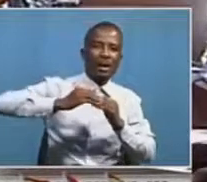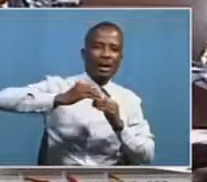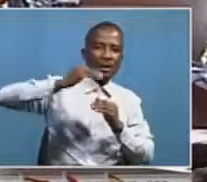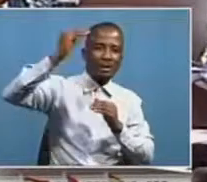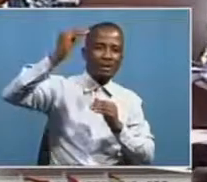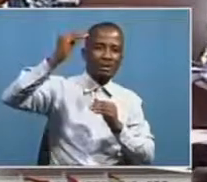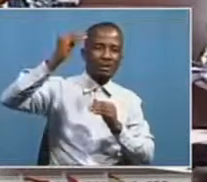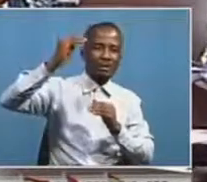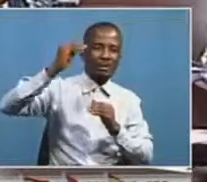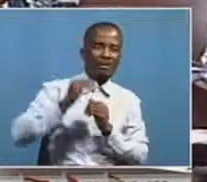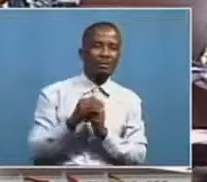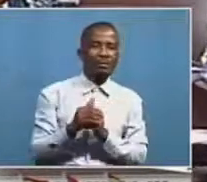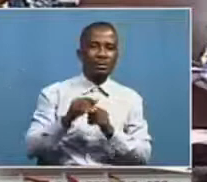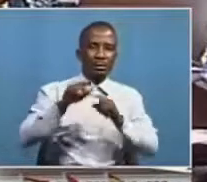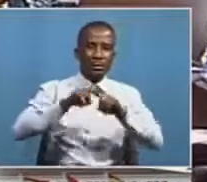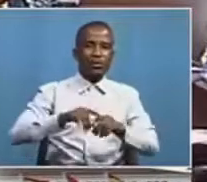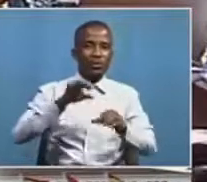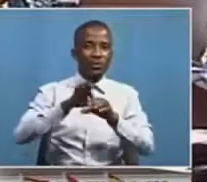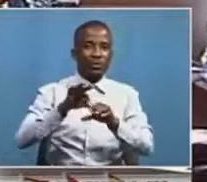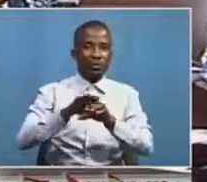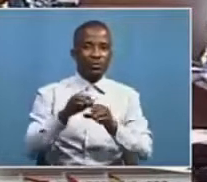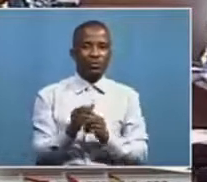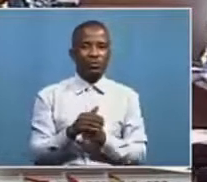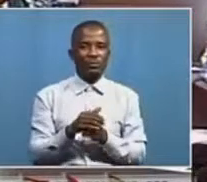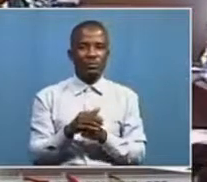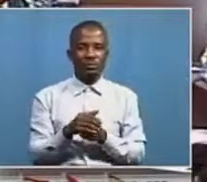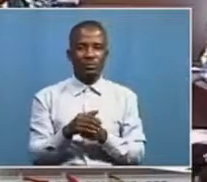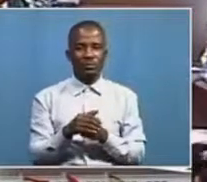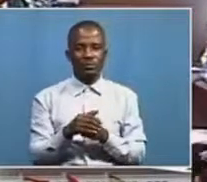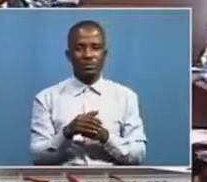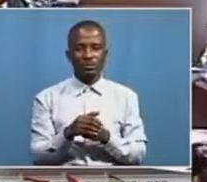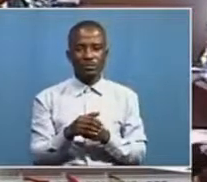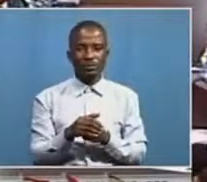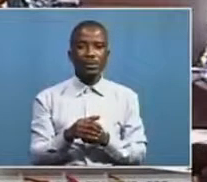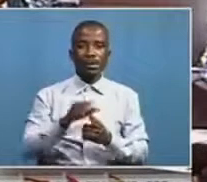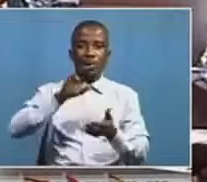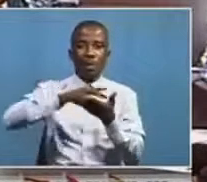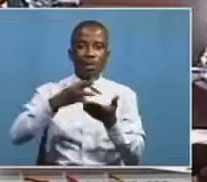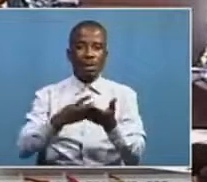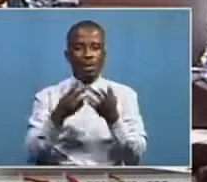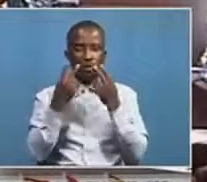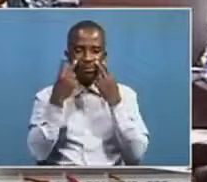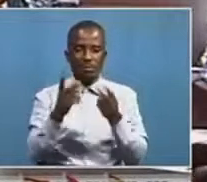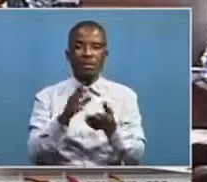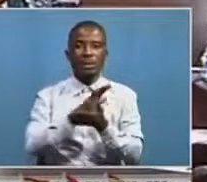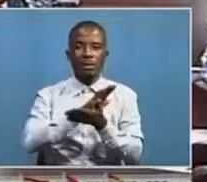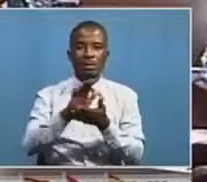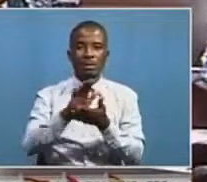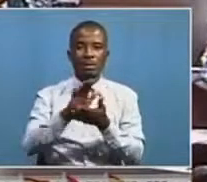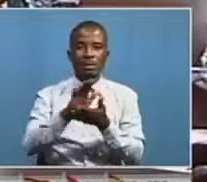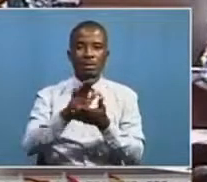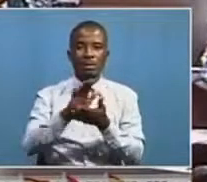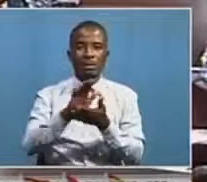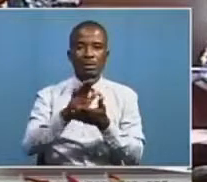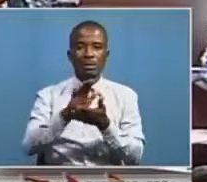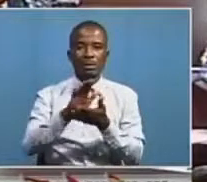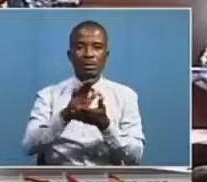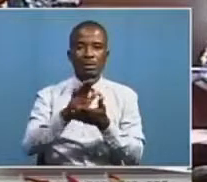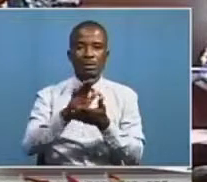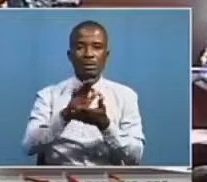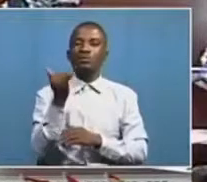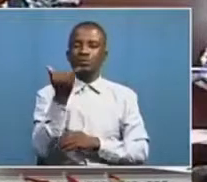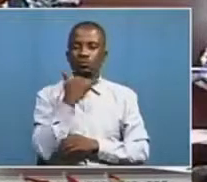valid vote cast and not the total votes cast. From the evidence on record, it is clear to us that it is absolutely